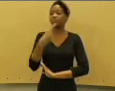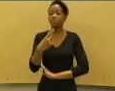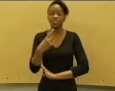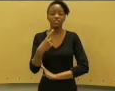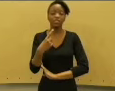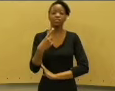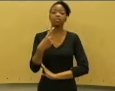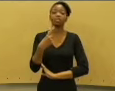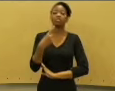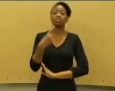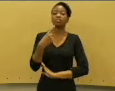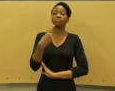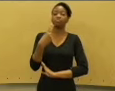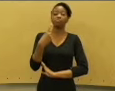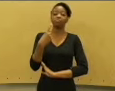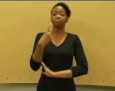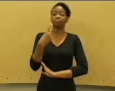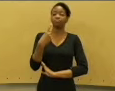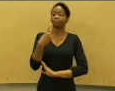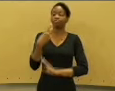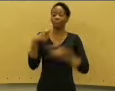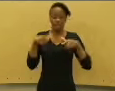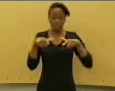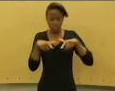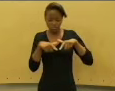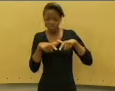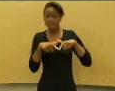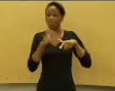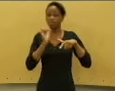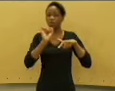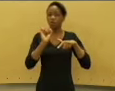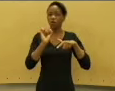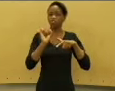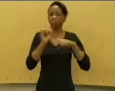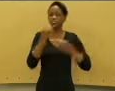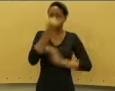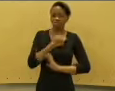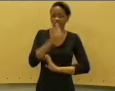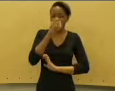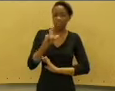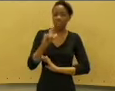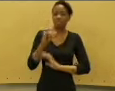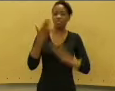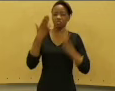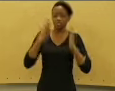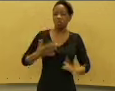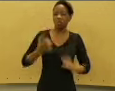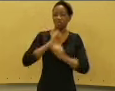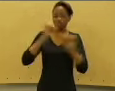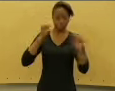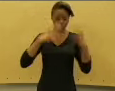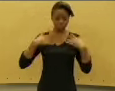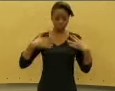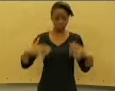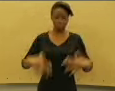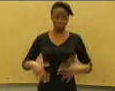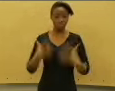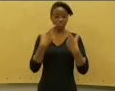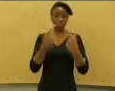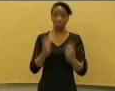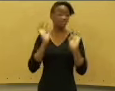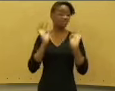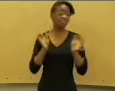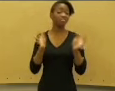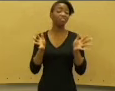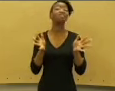have you taken a mirror and looked at your vagina lately? And they're like, ew, no. Then I know that we need to be having a deeper conversation